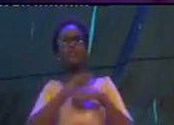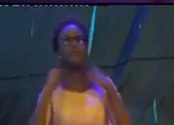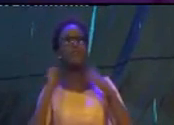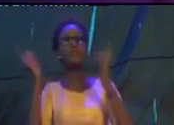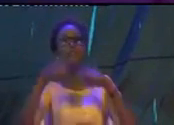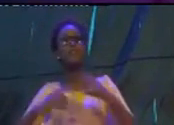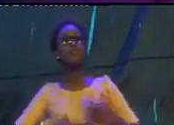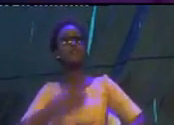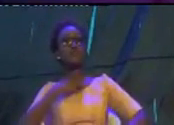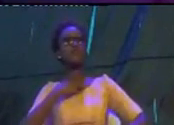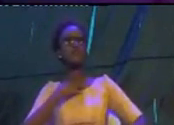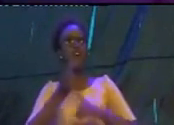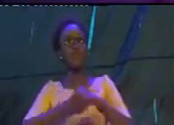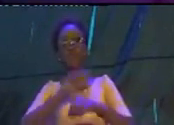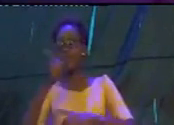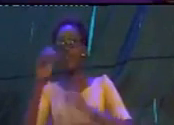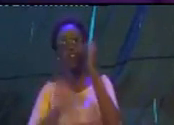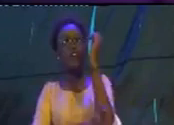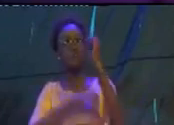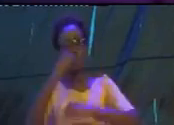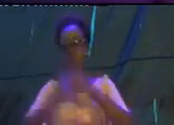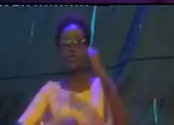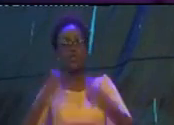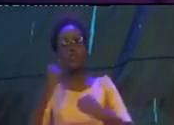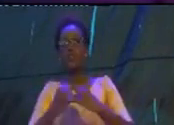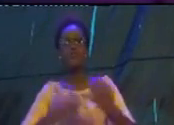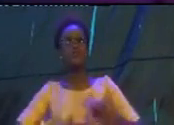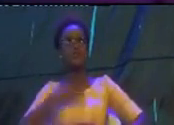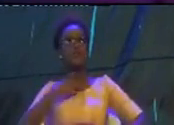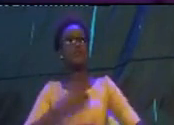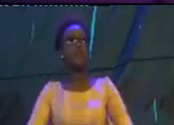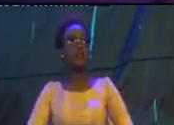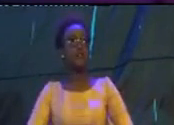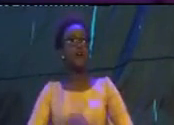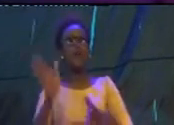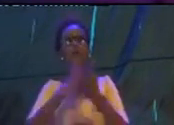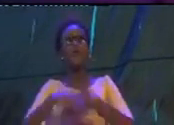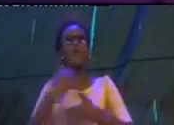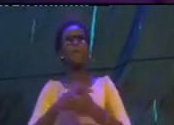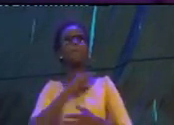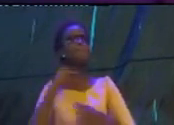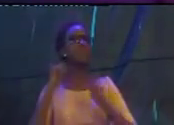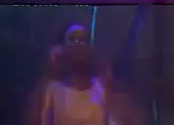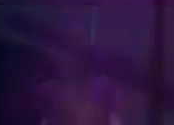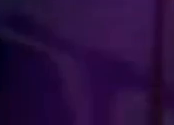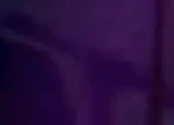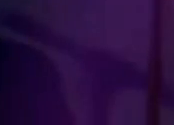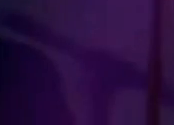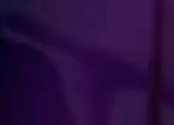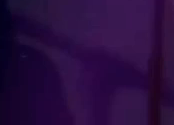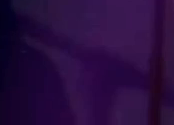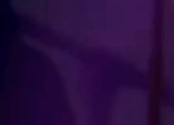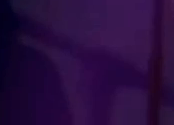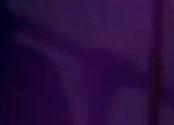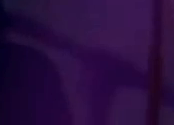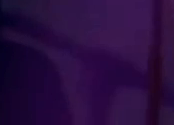to welcome other international guests who have come here. We welcome other international guests who have come here.